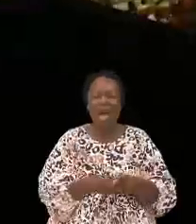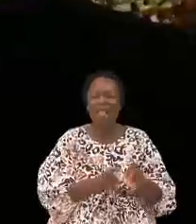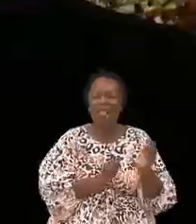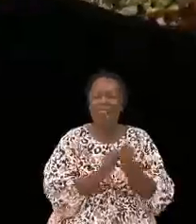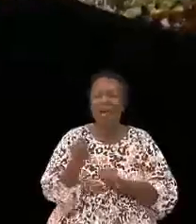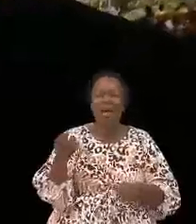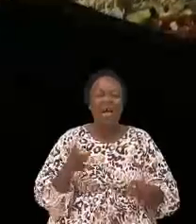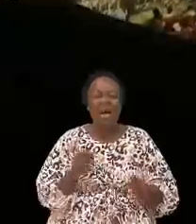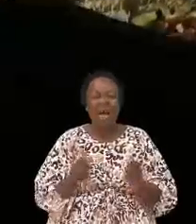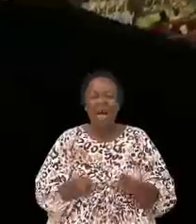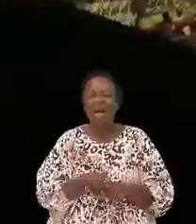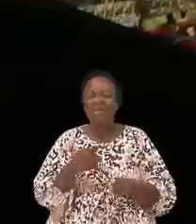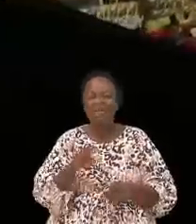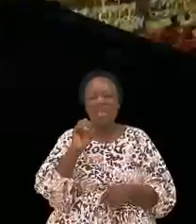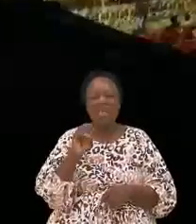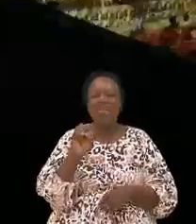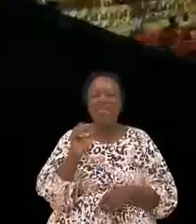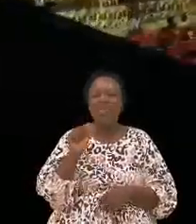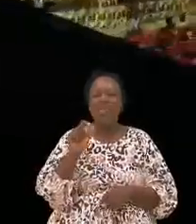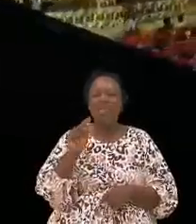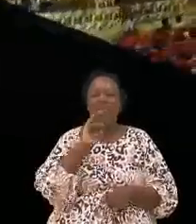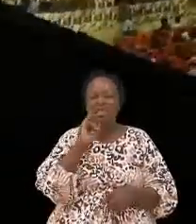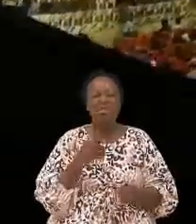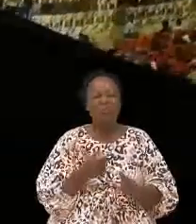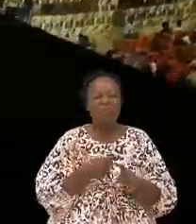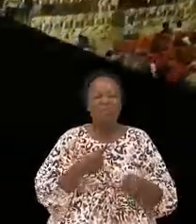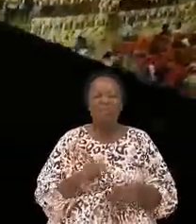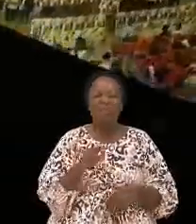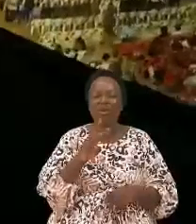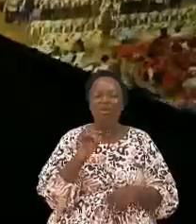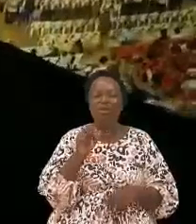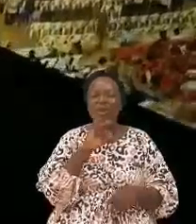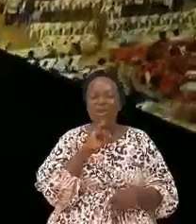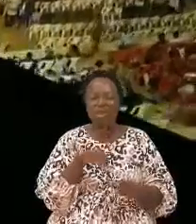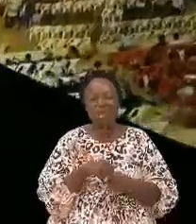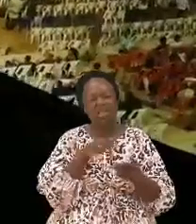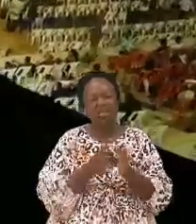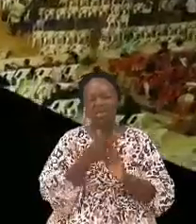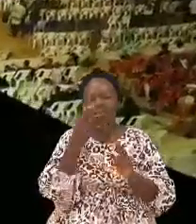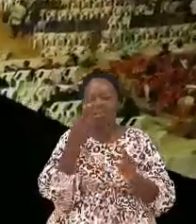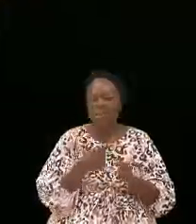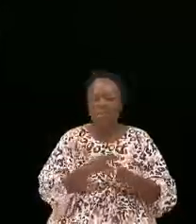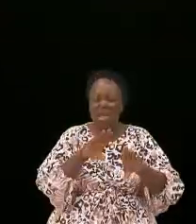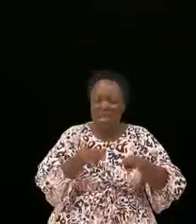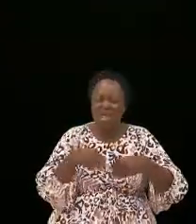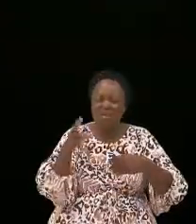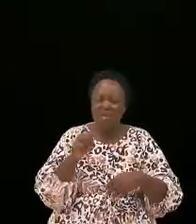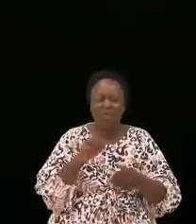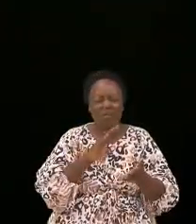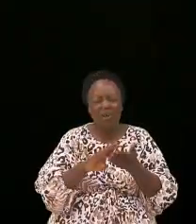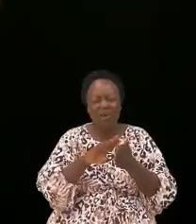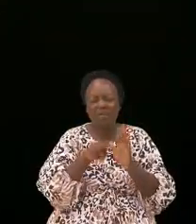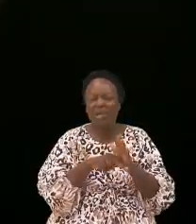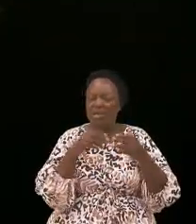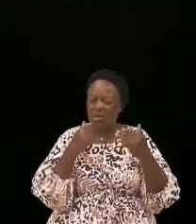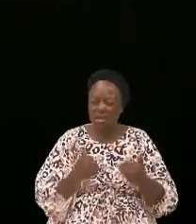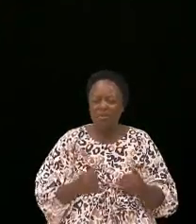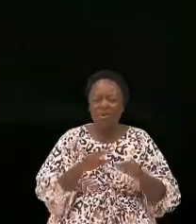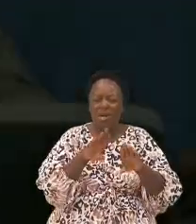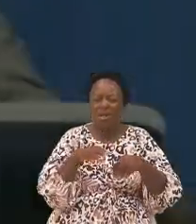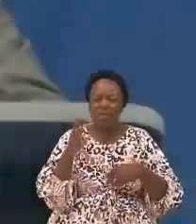their sin as far as the east from the west in Jesus' name.